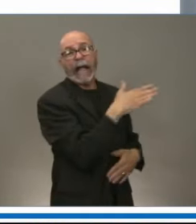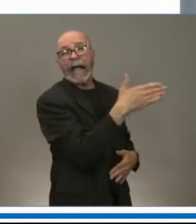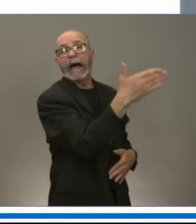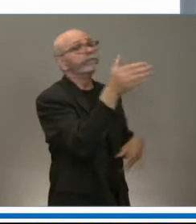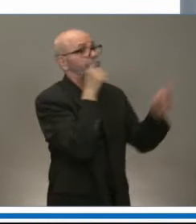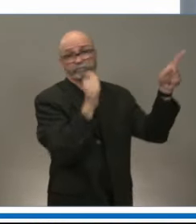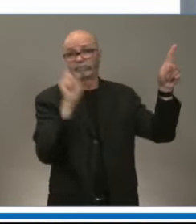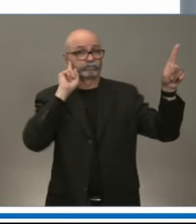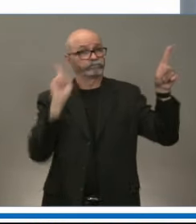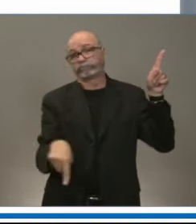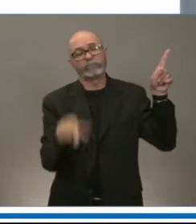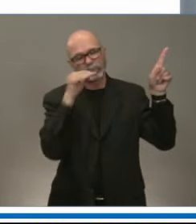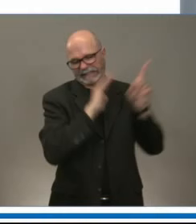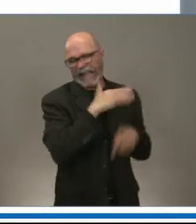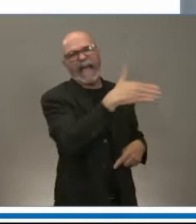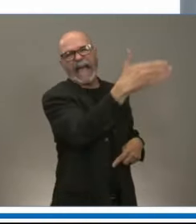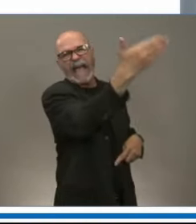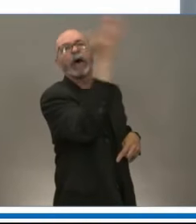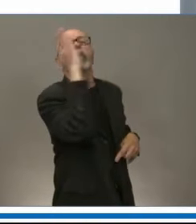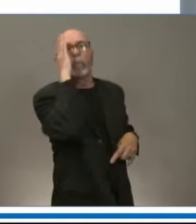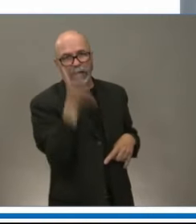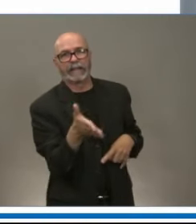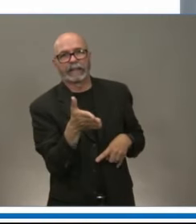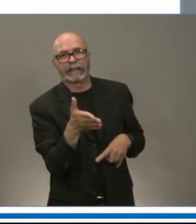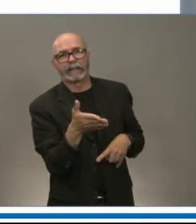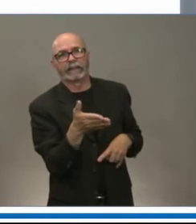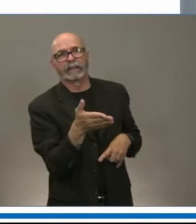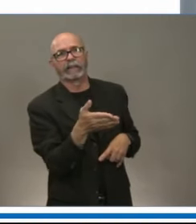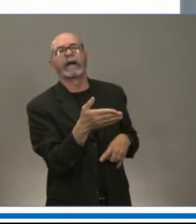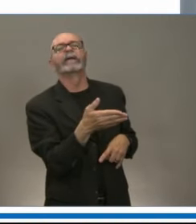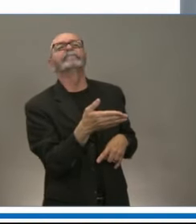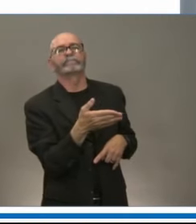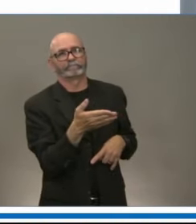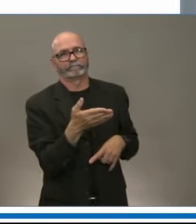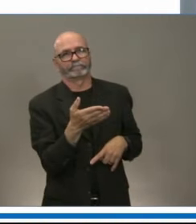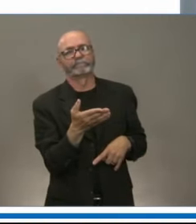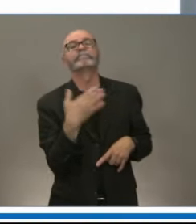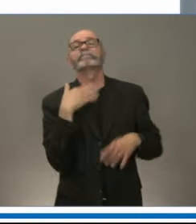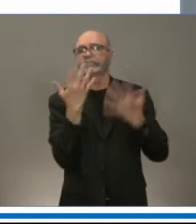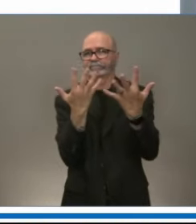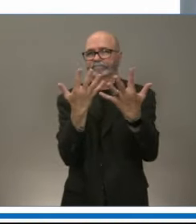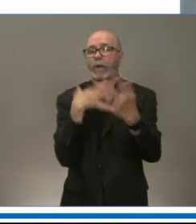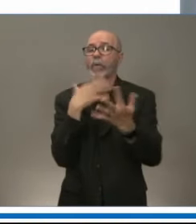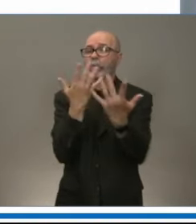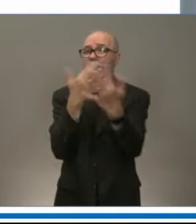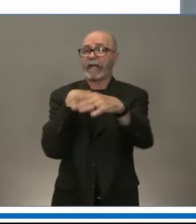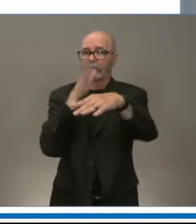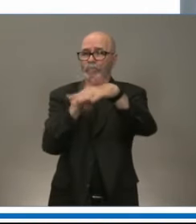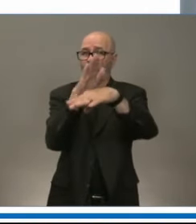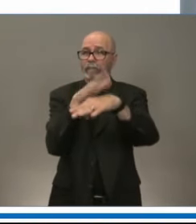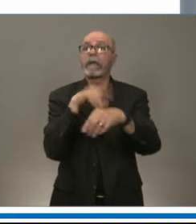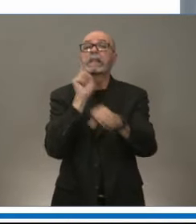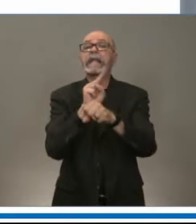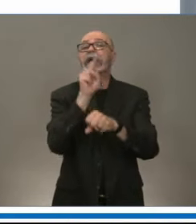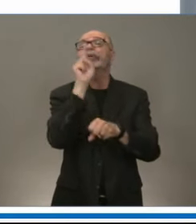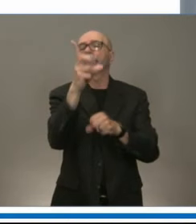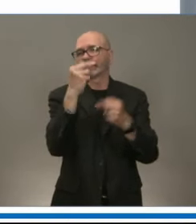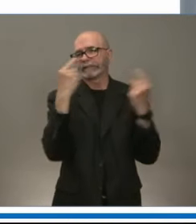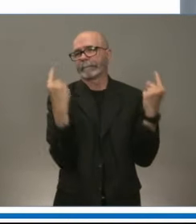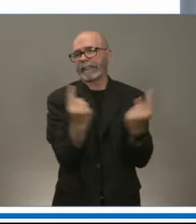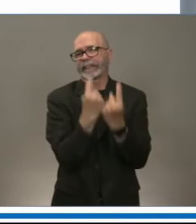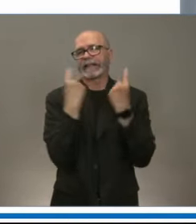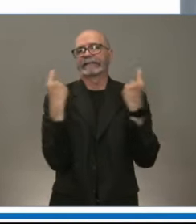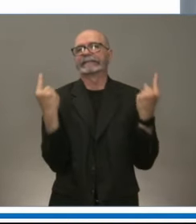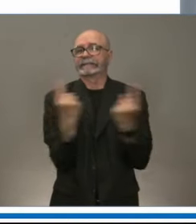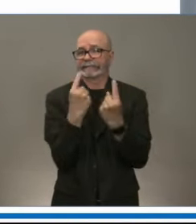now, and we hope to have that model ready for next week. Our population is not much smaller is a lot smaller than Ontario, but